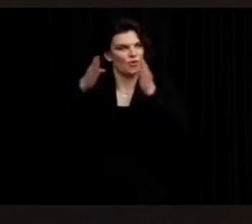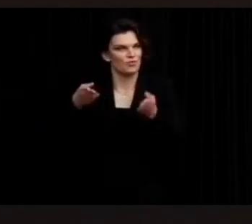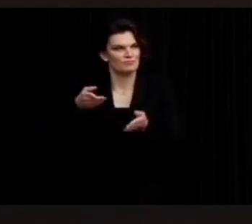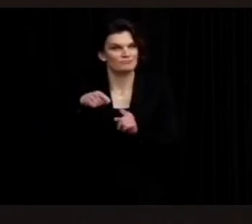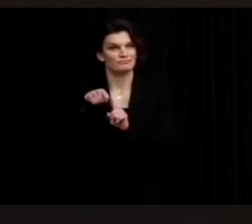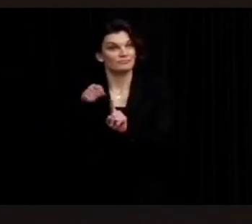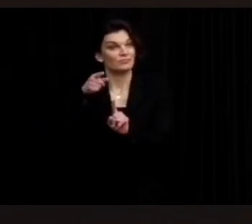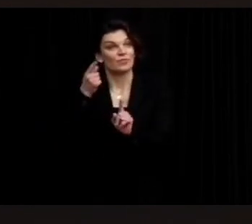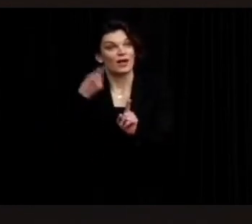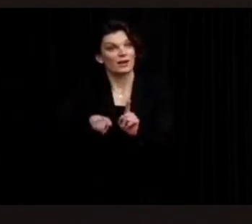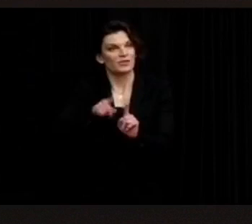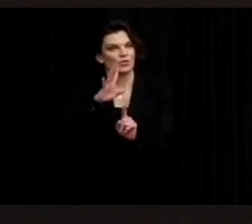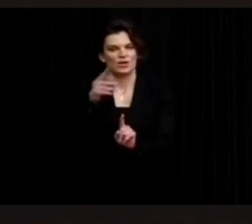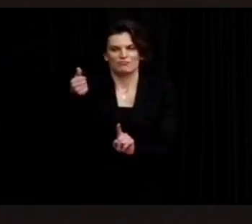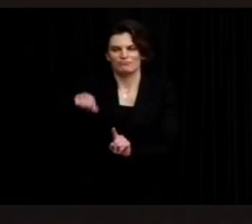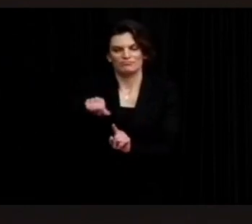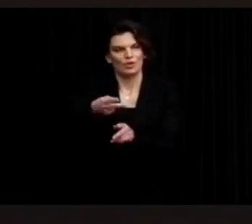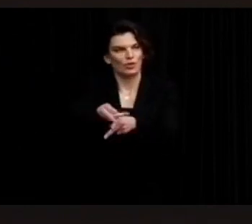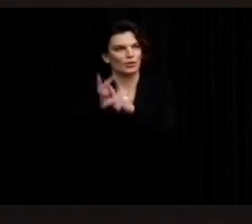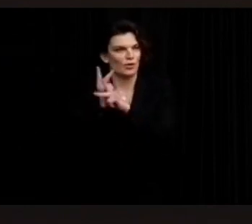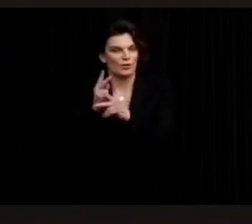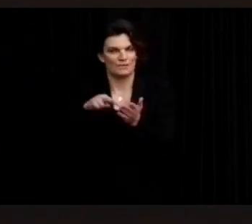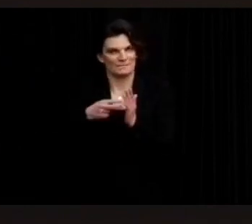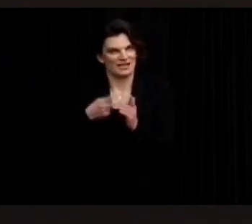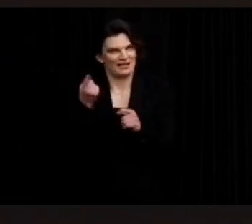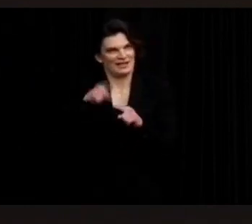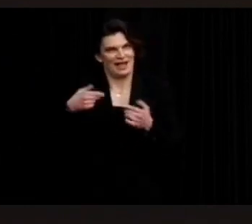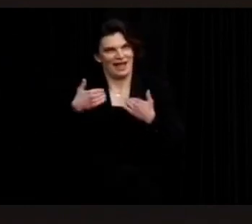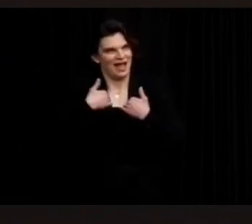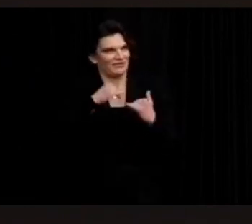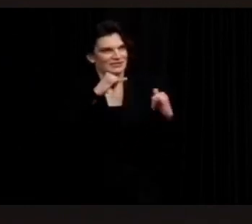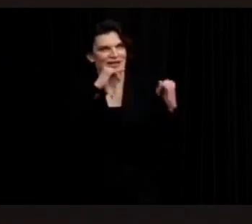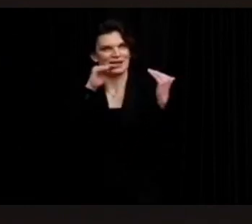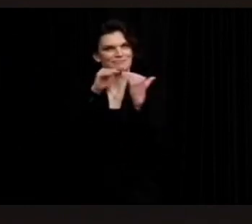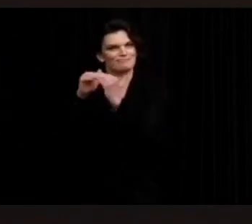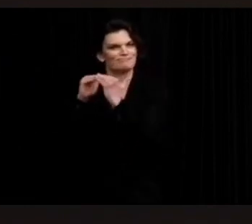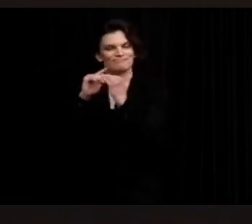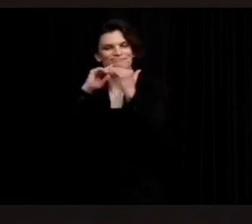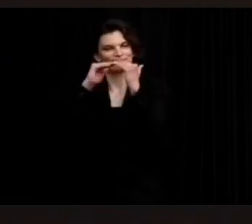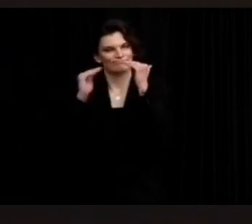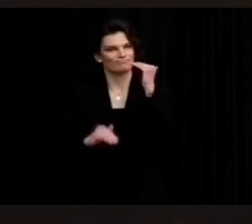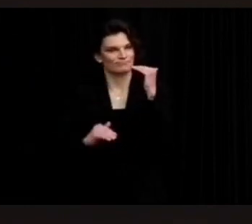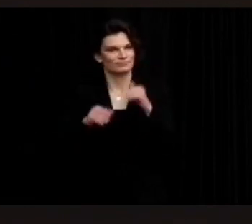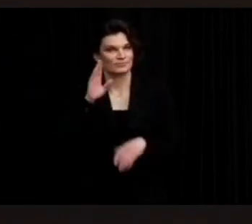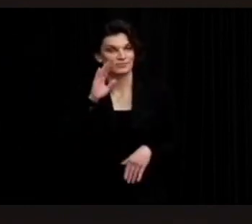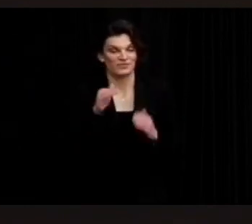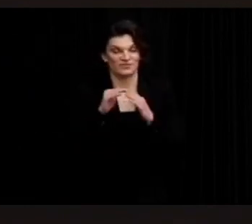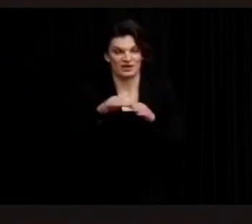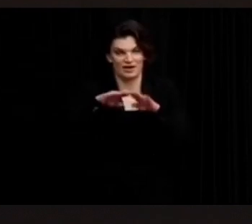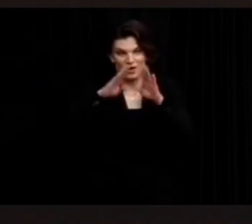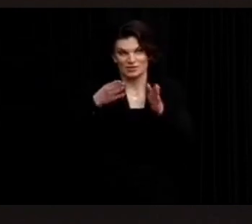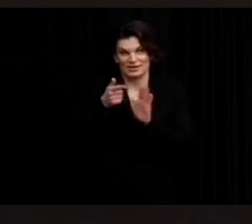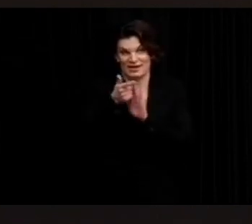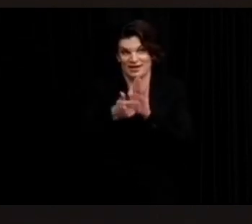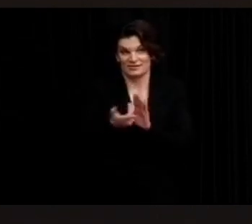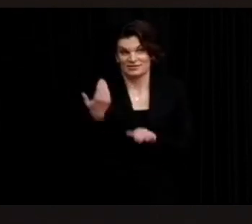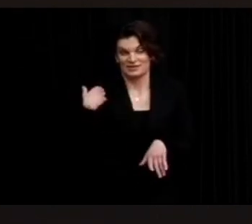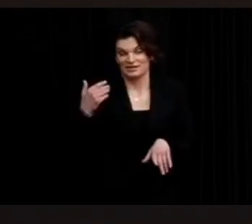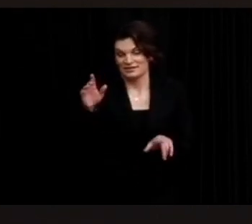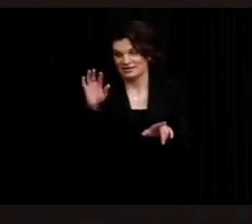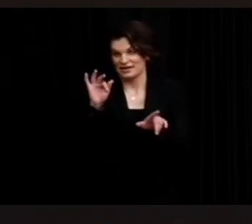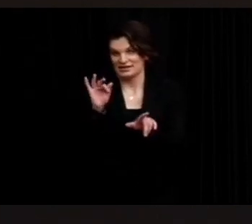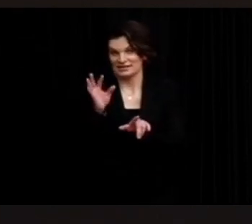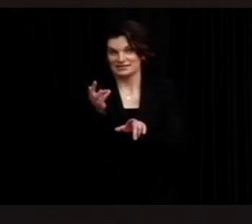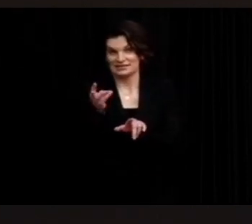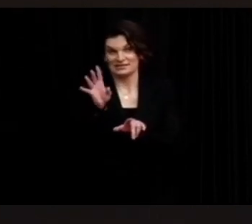loans, unable to buy their piece of the American dream. Fair Housing Act of 1968 finally outlawed